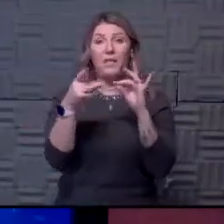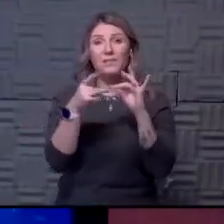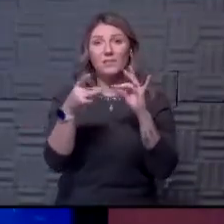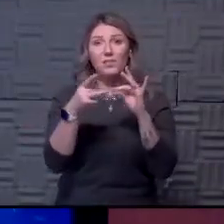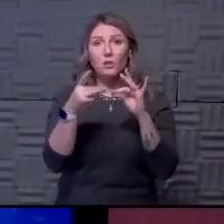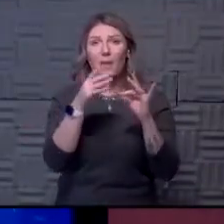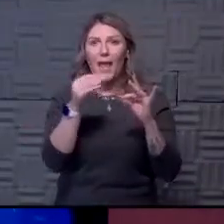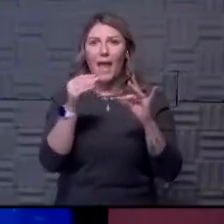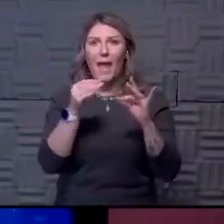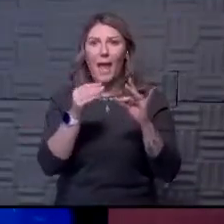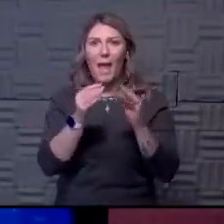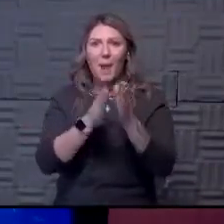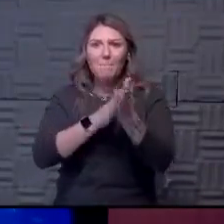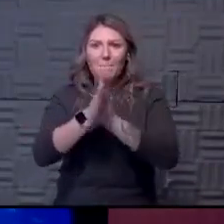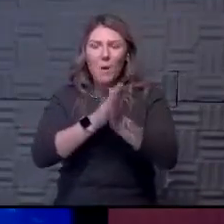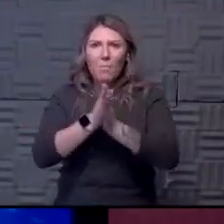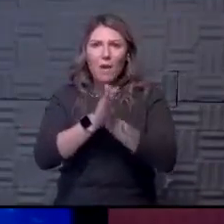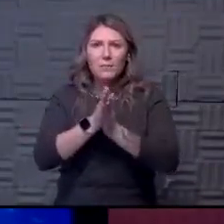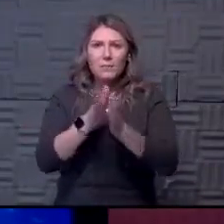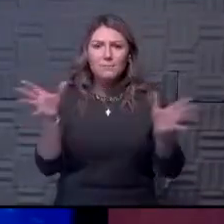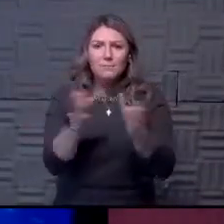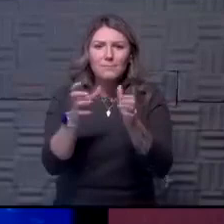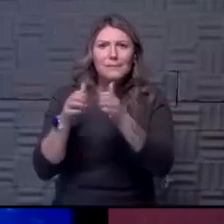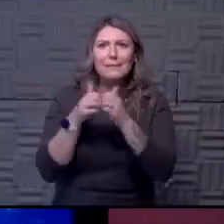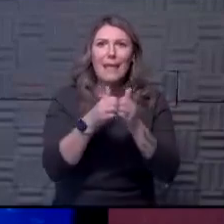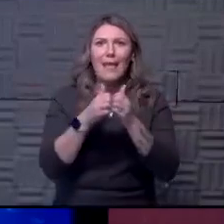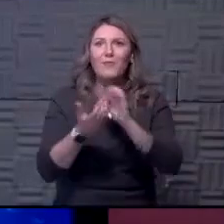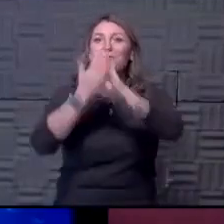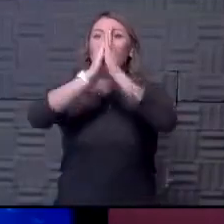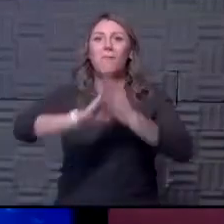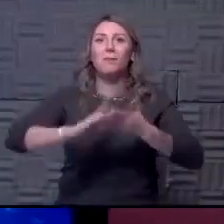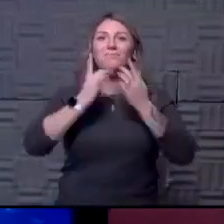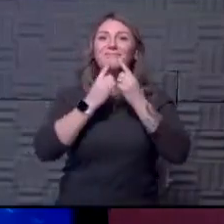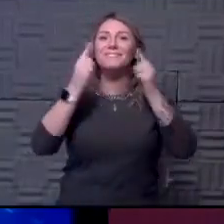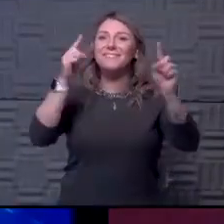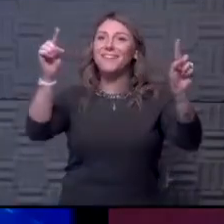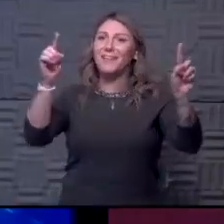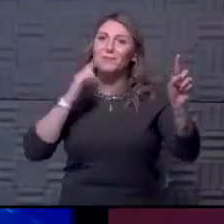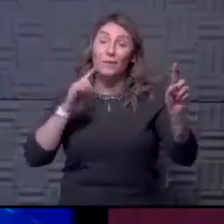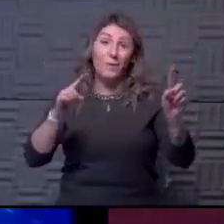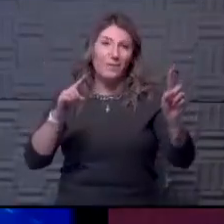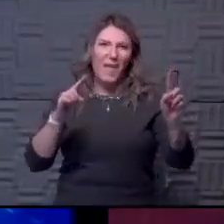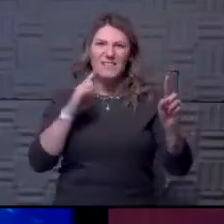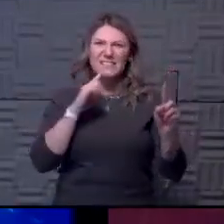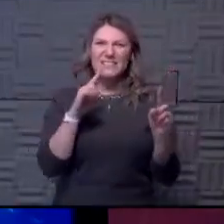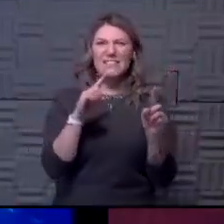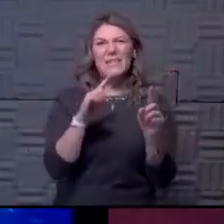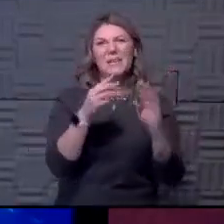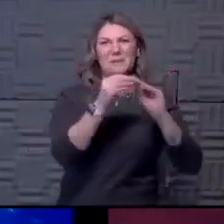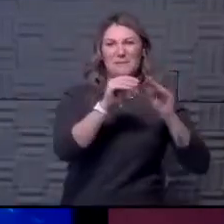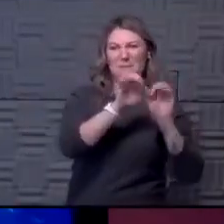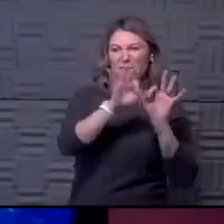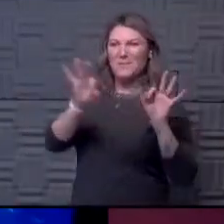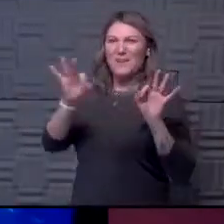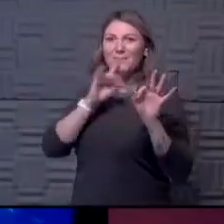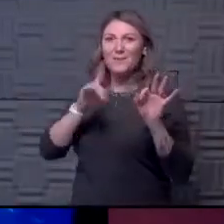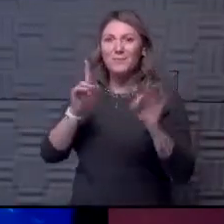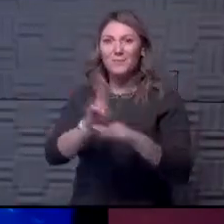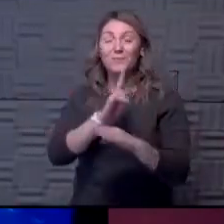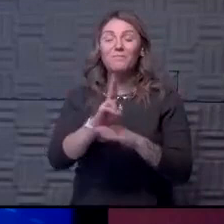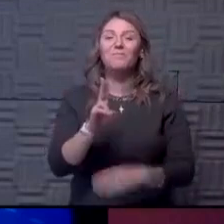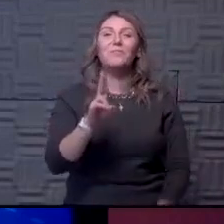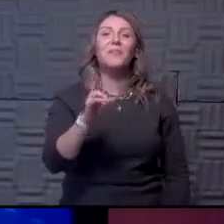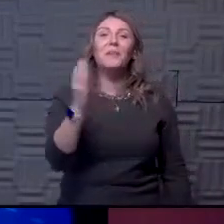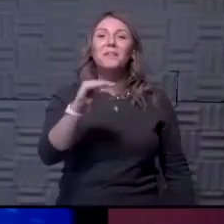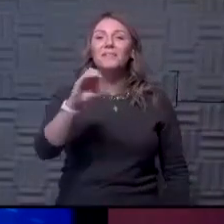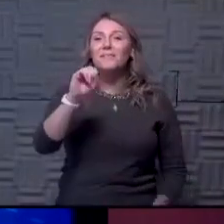and momentum together equals success. And I think that's going to be that's the equation I'm going to count on. Stacy says,